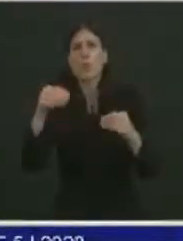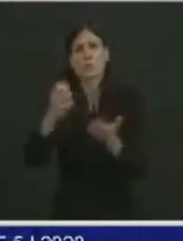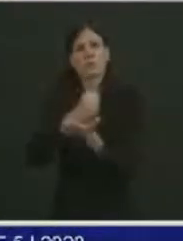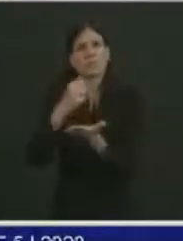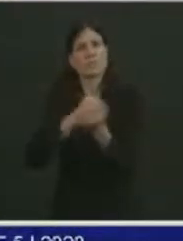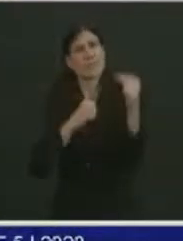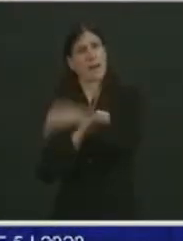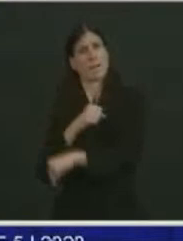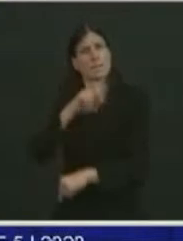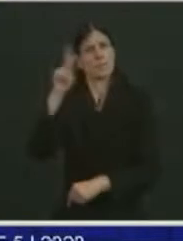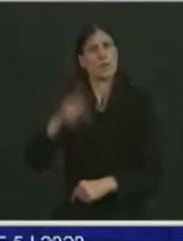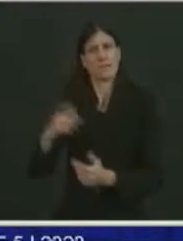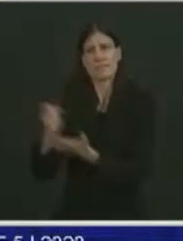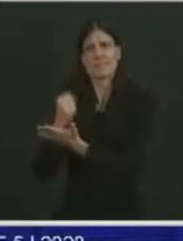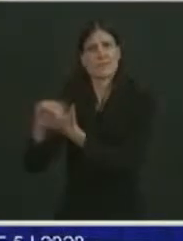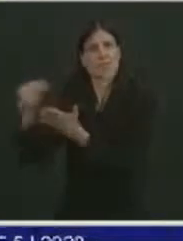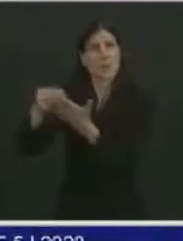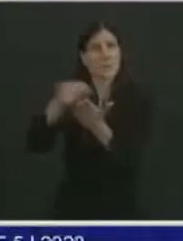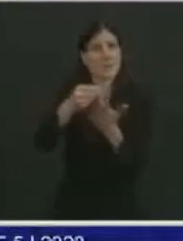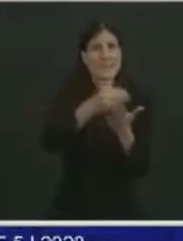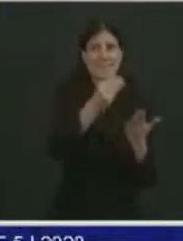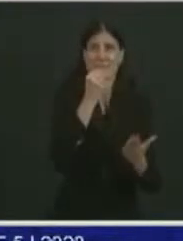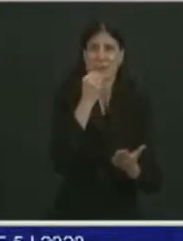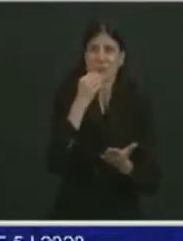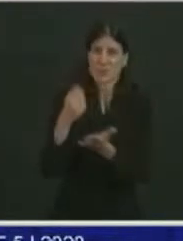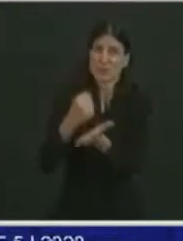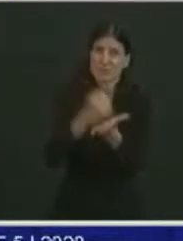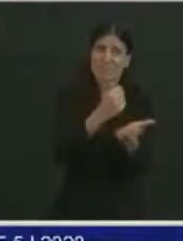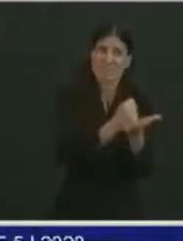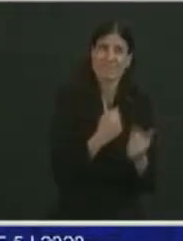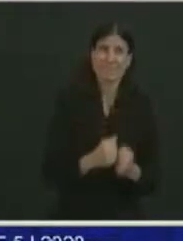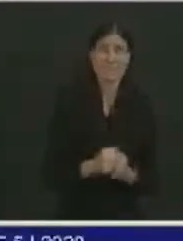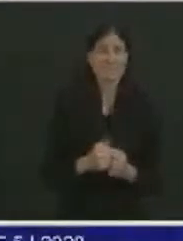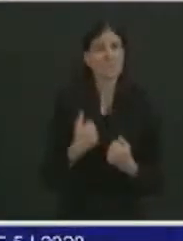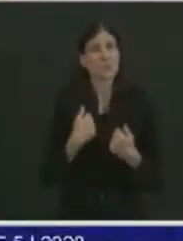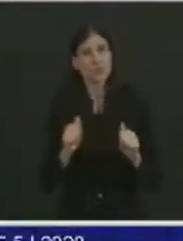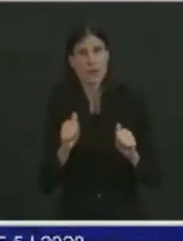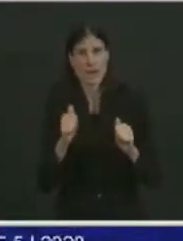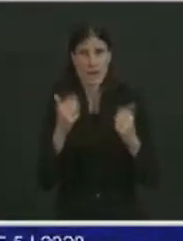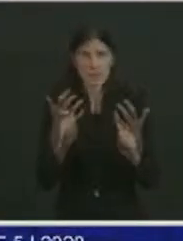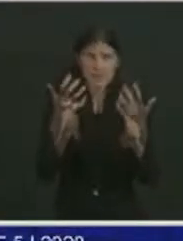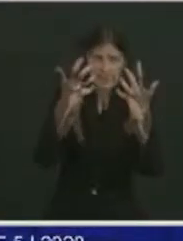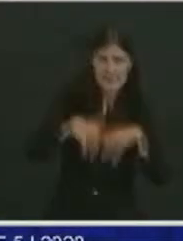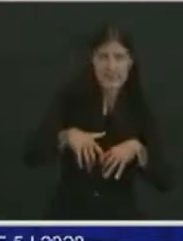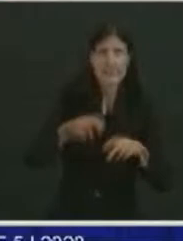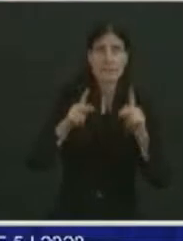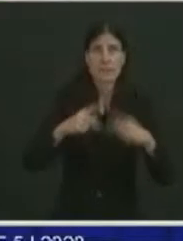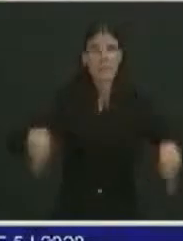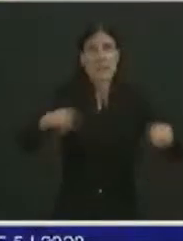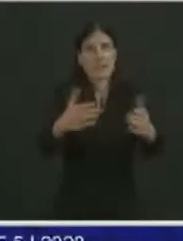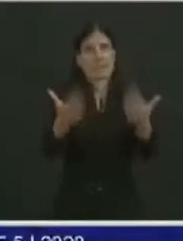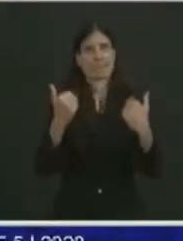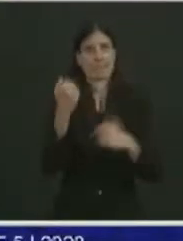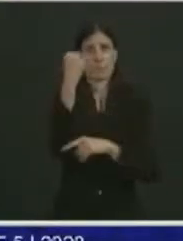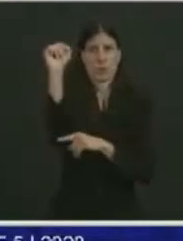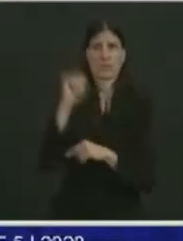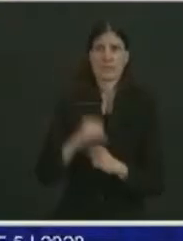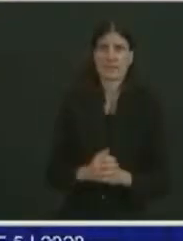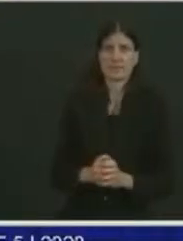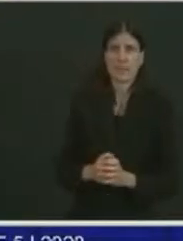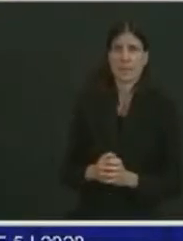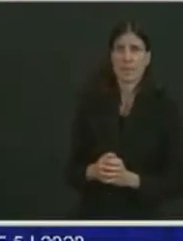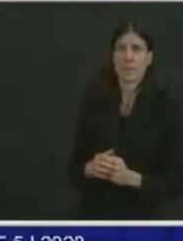We're going to do our best to, make it so that people can participate. Governor, you mentioned your executive